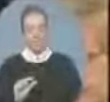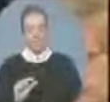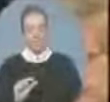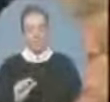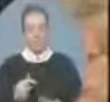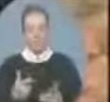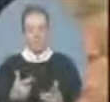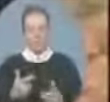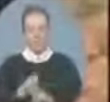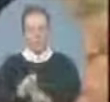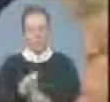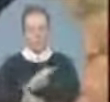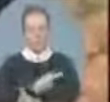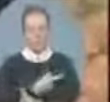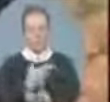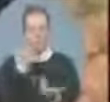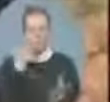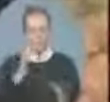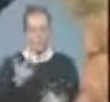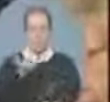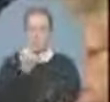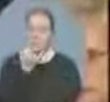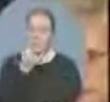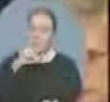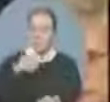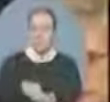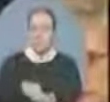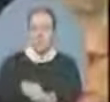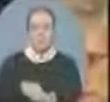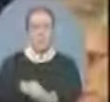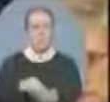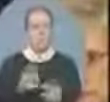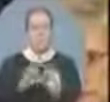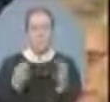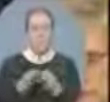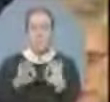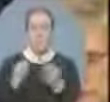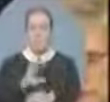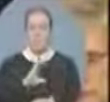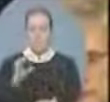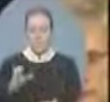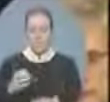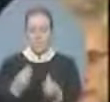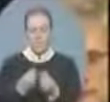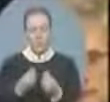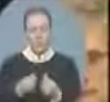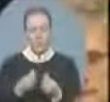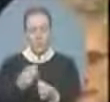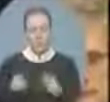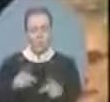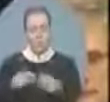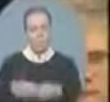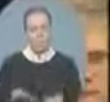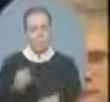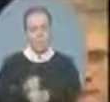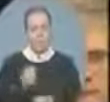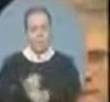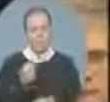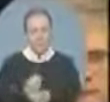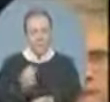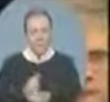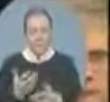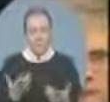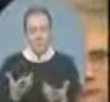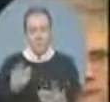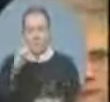this country. They're being thrown out of work by the tens of thousands. They can't get access to the unemployment insurance that they've paid into for their